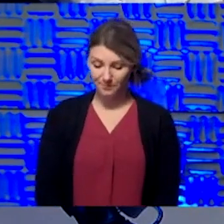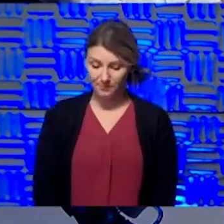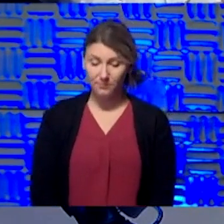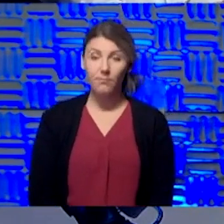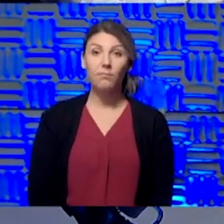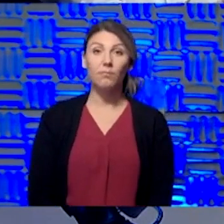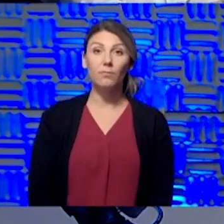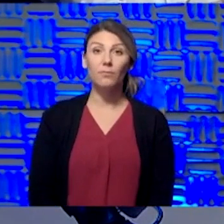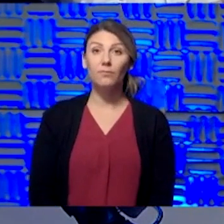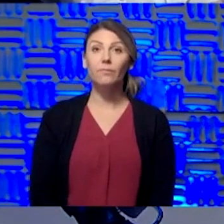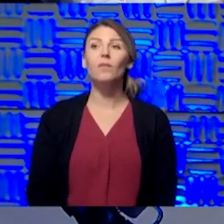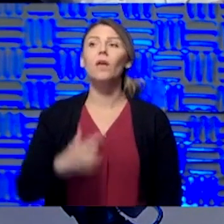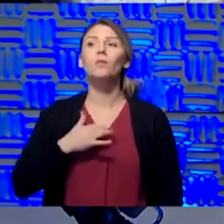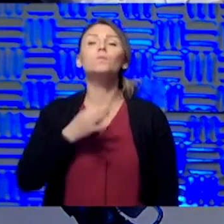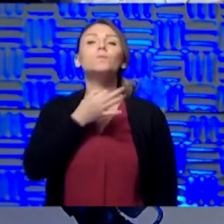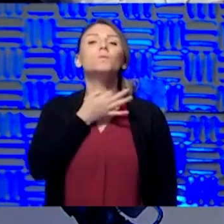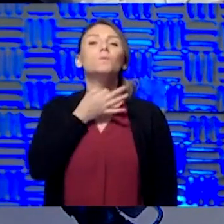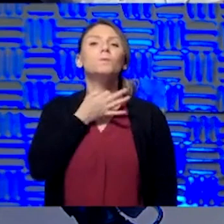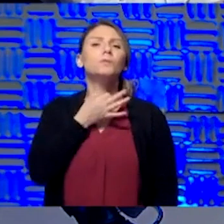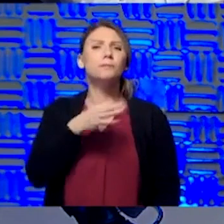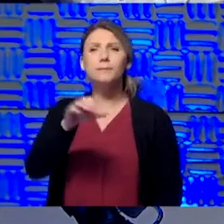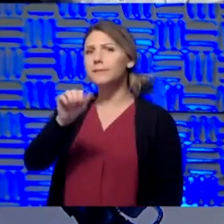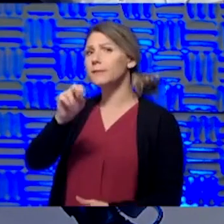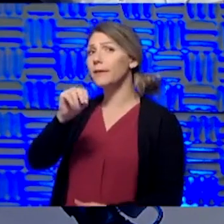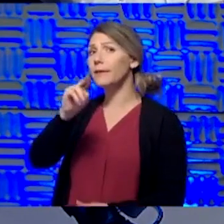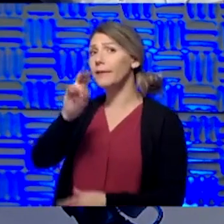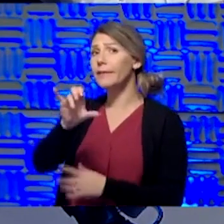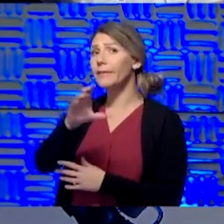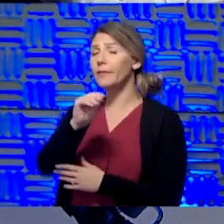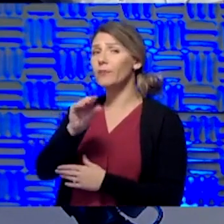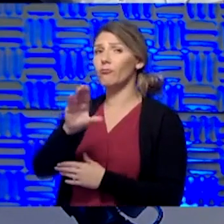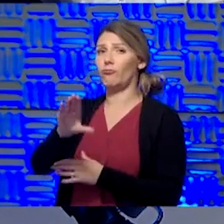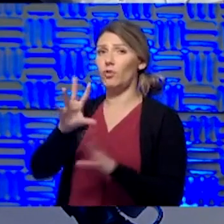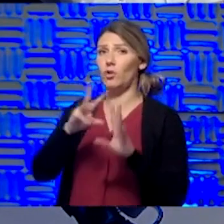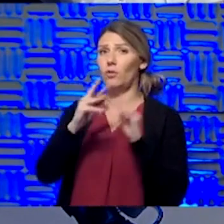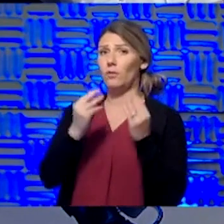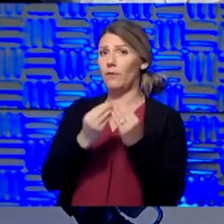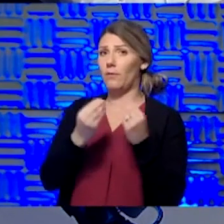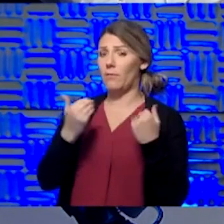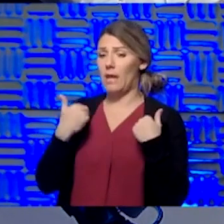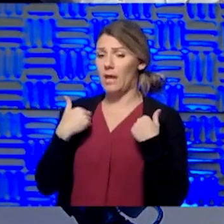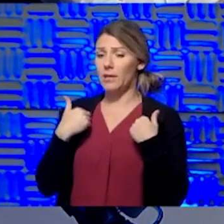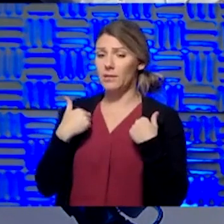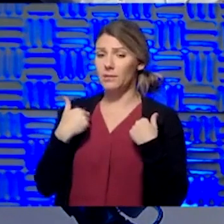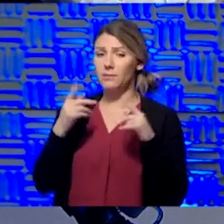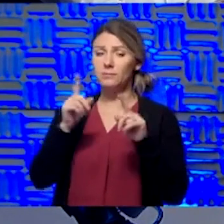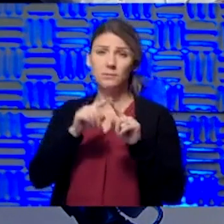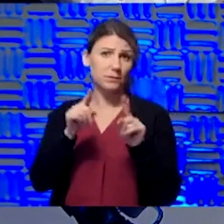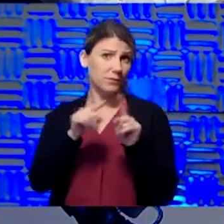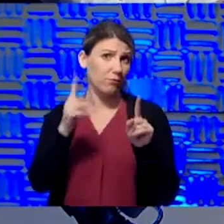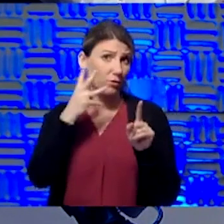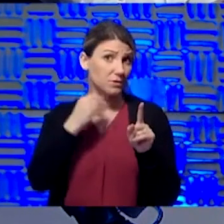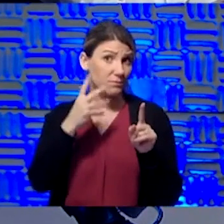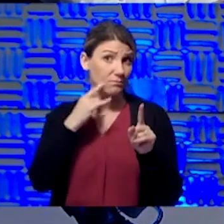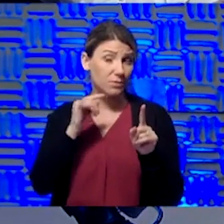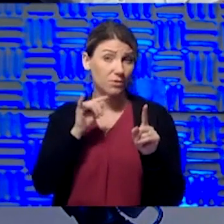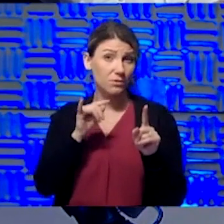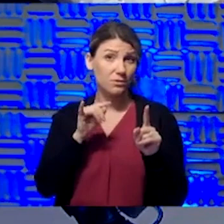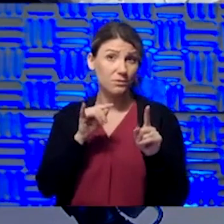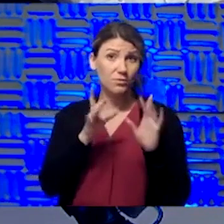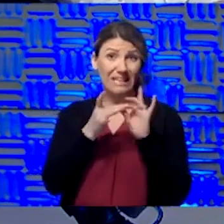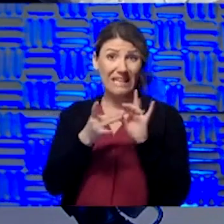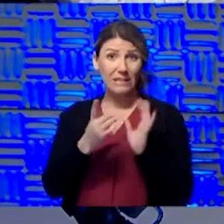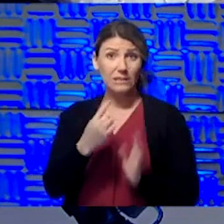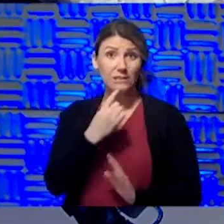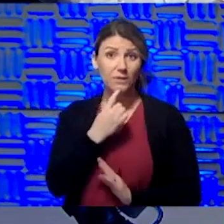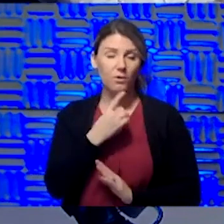Well, I was wondering whether Anthony and his family had very different experiences in terms of the severity of the illness.